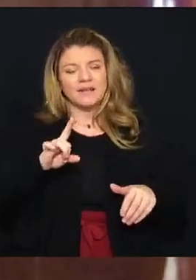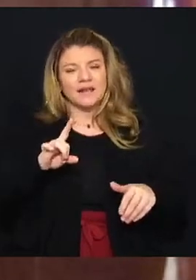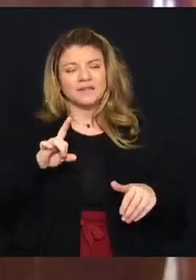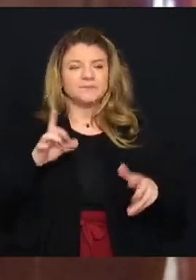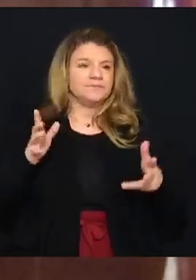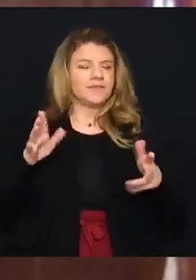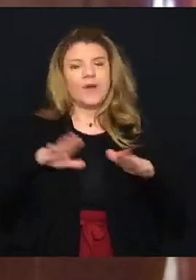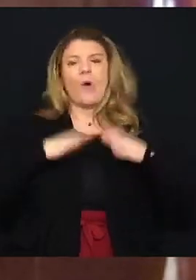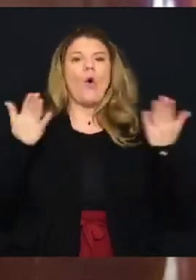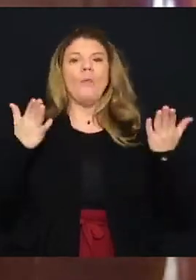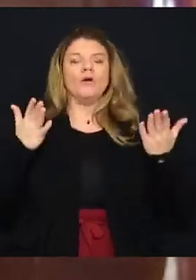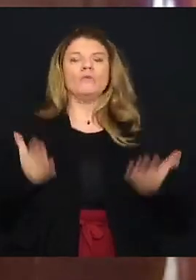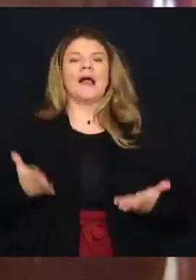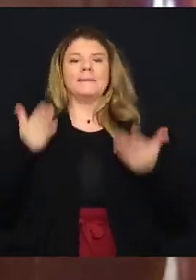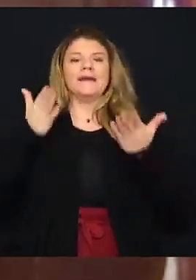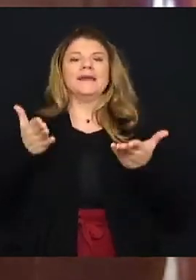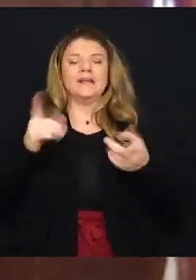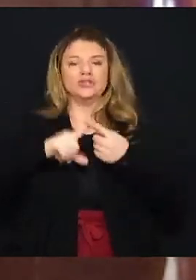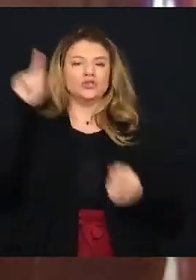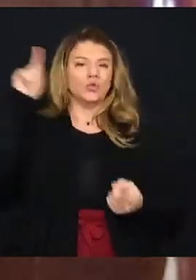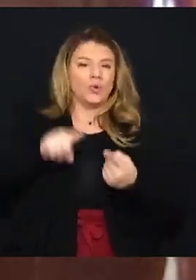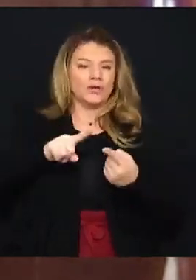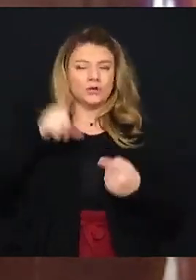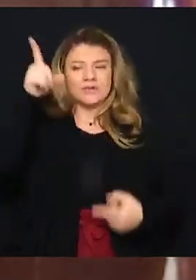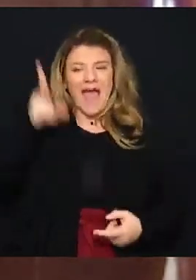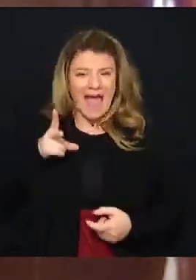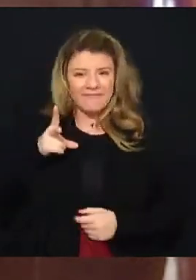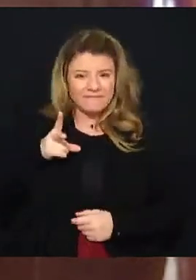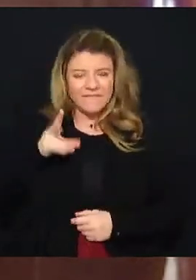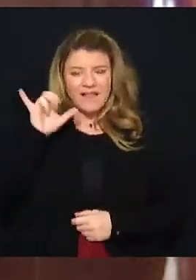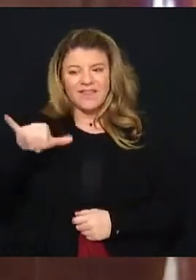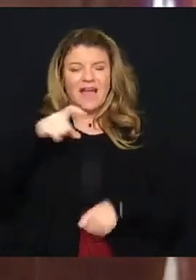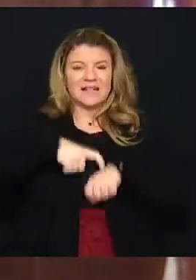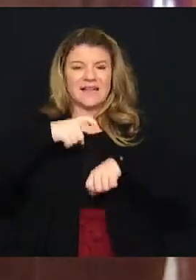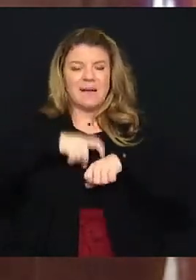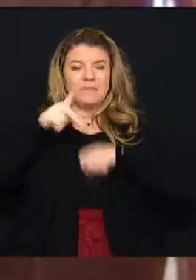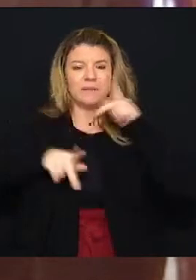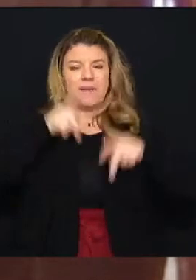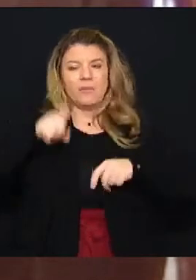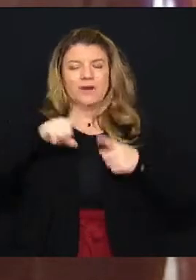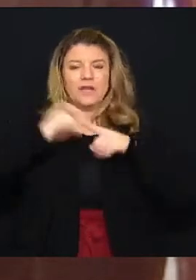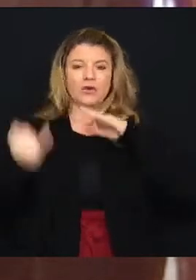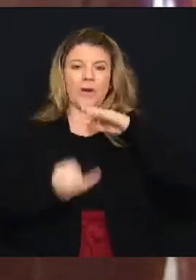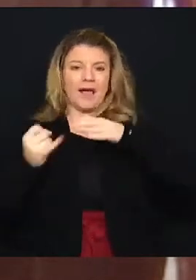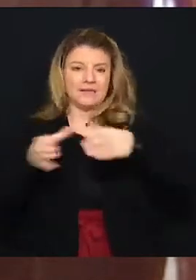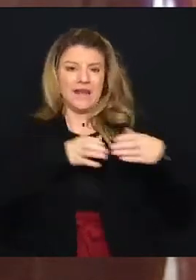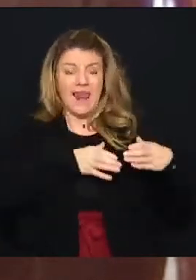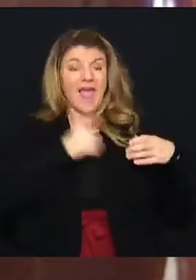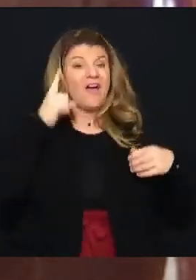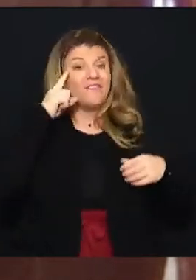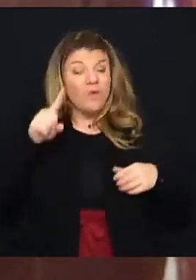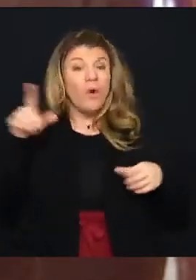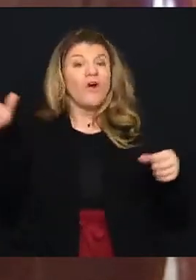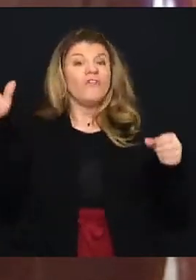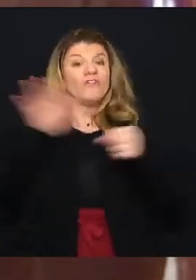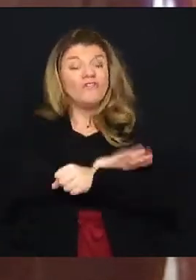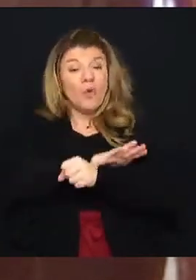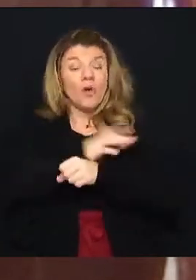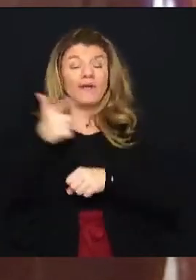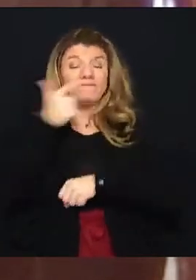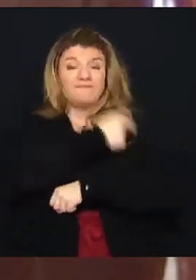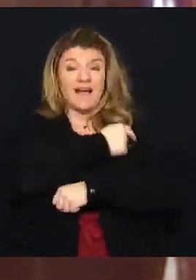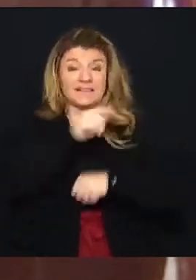the recommendation to reduce by about half the time that people need to isolate who are fully vaccinated or who